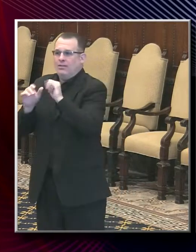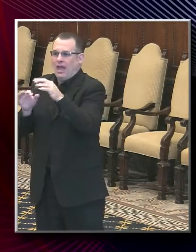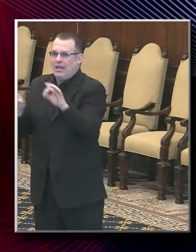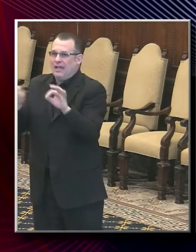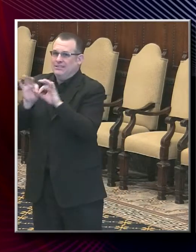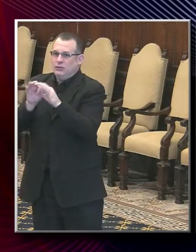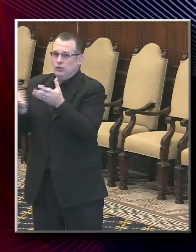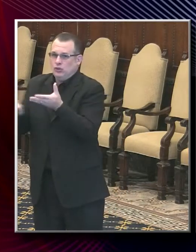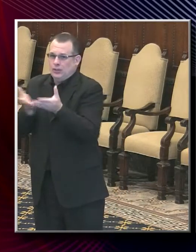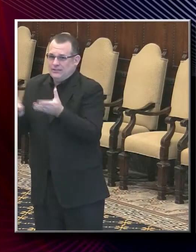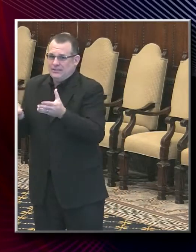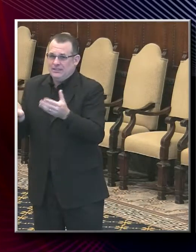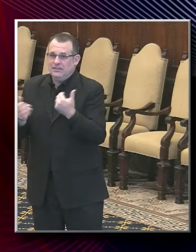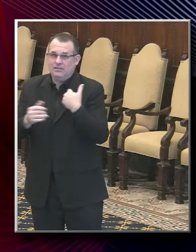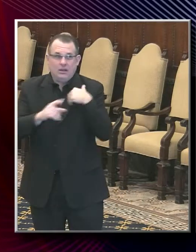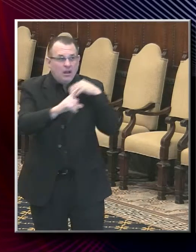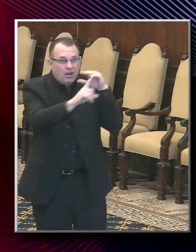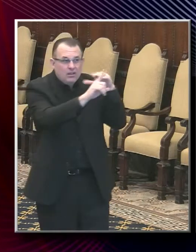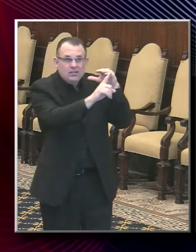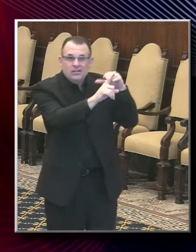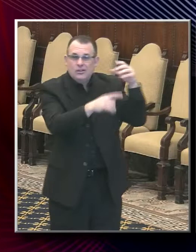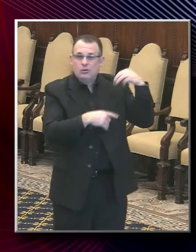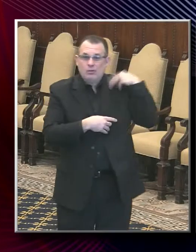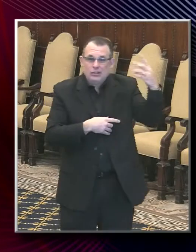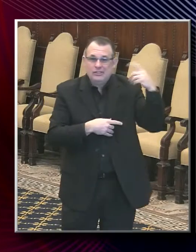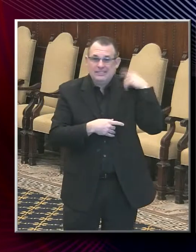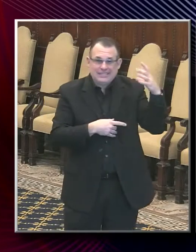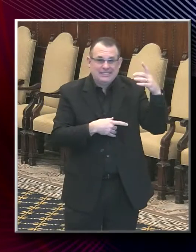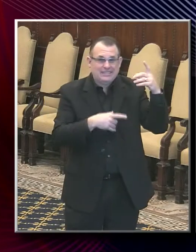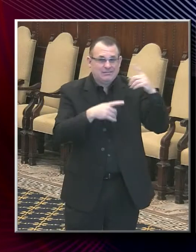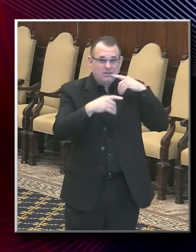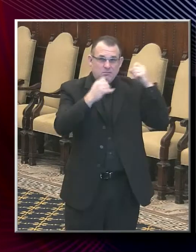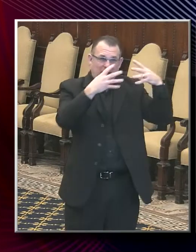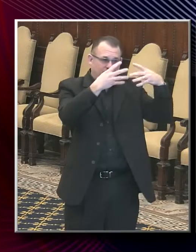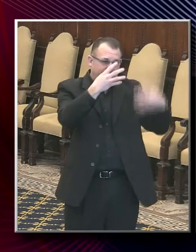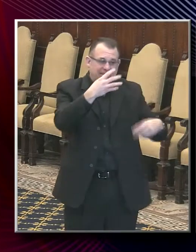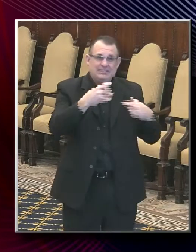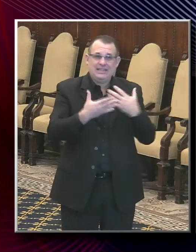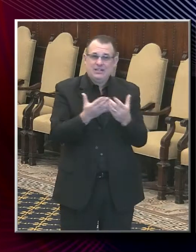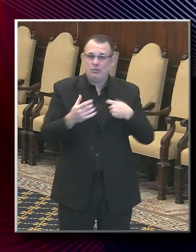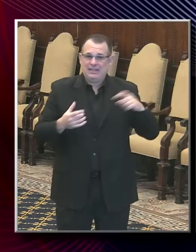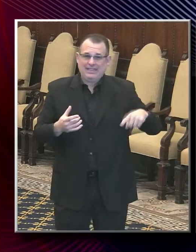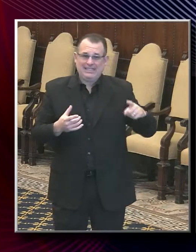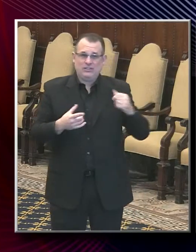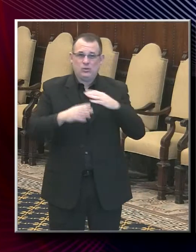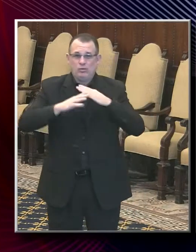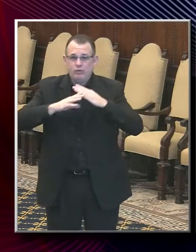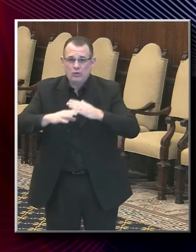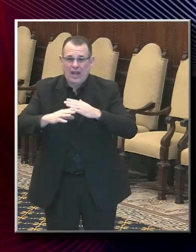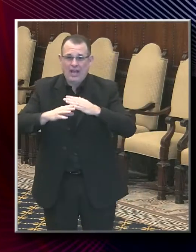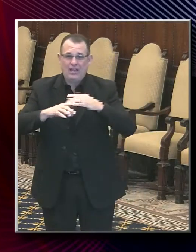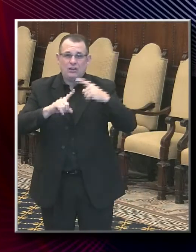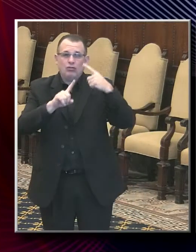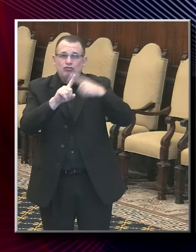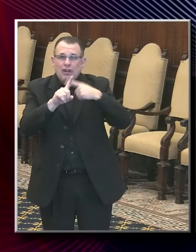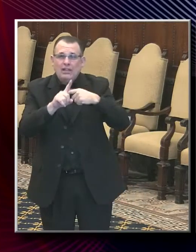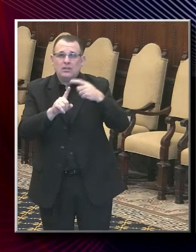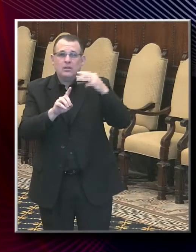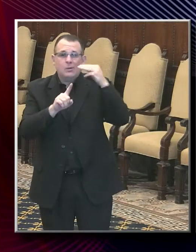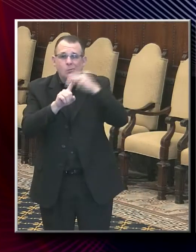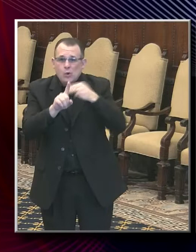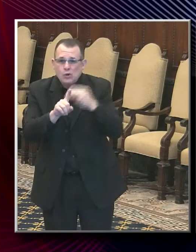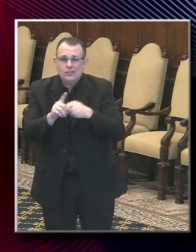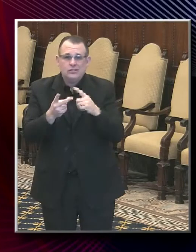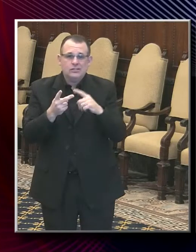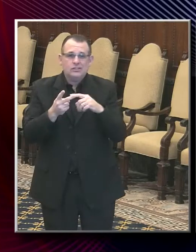clear that more aid is needed for a host of things like paycheck protection, rental and mortgage assistance, and food